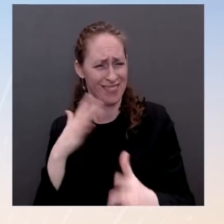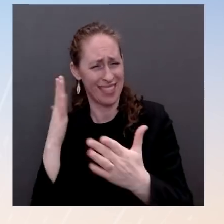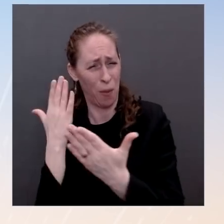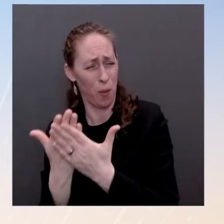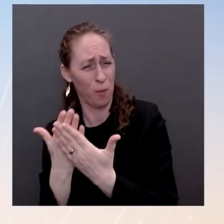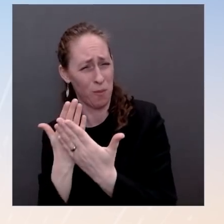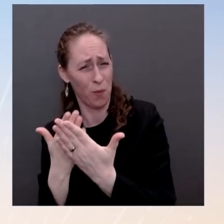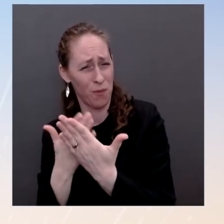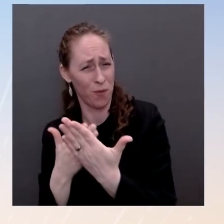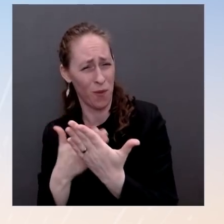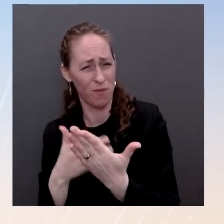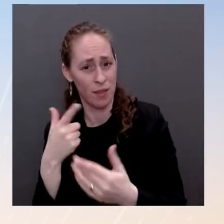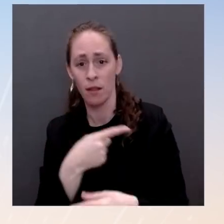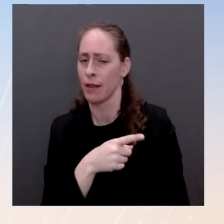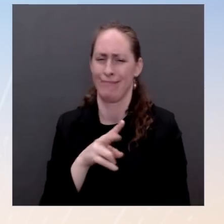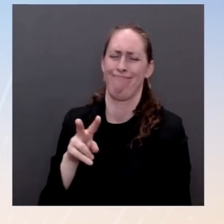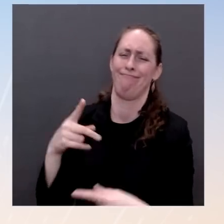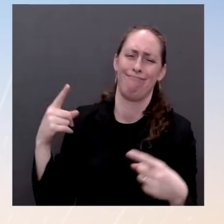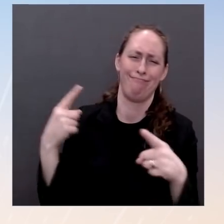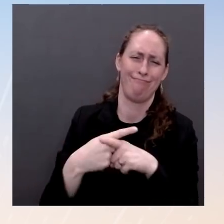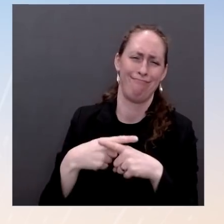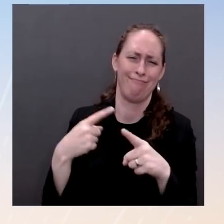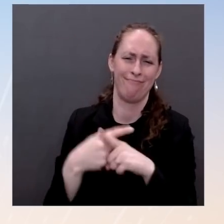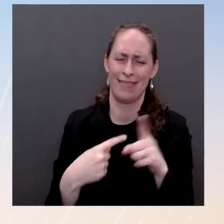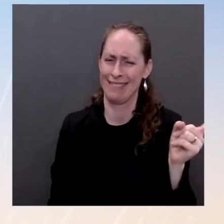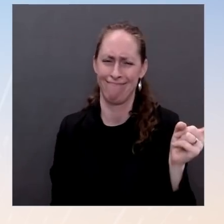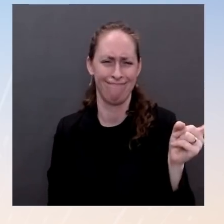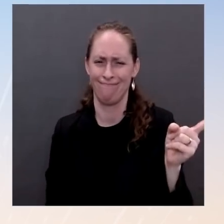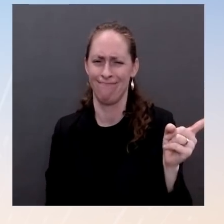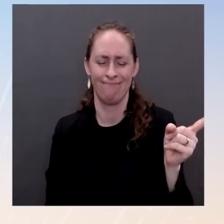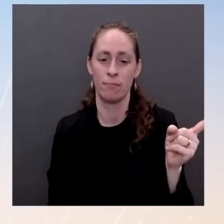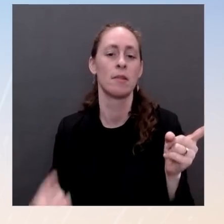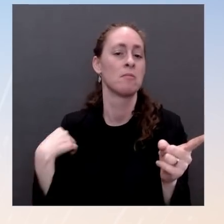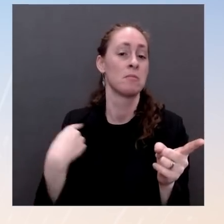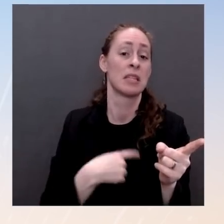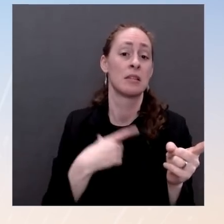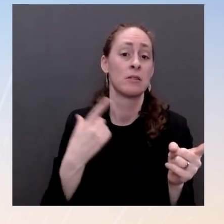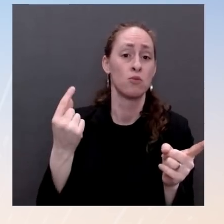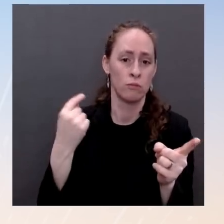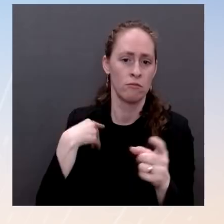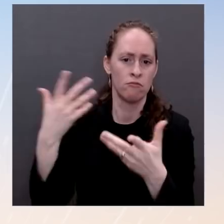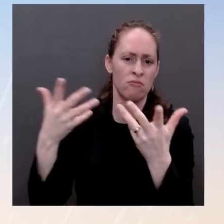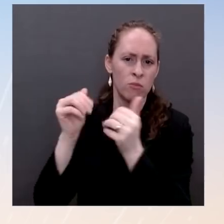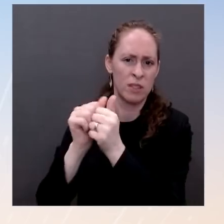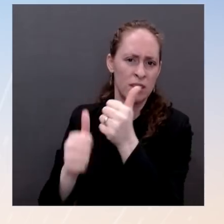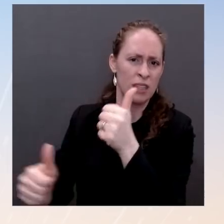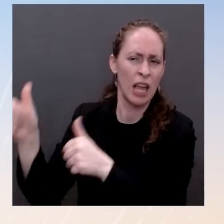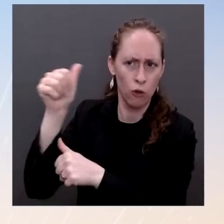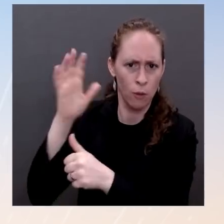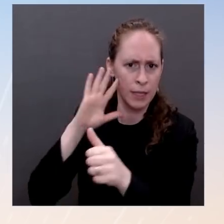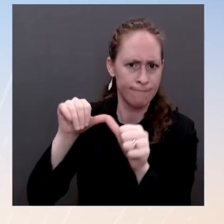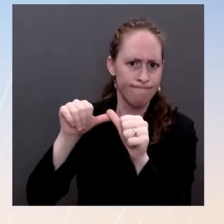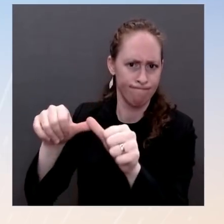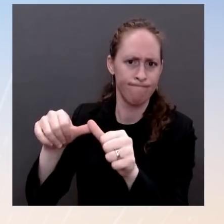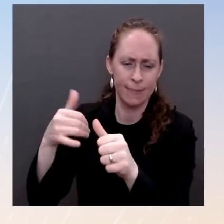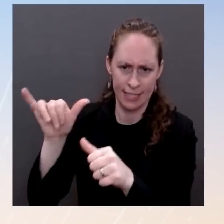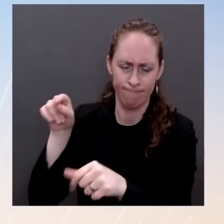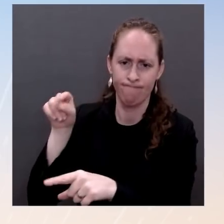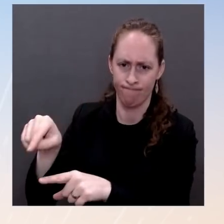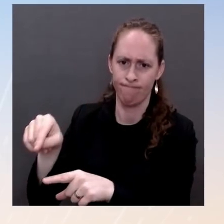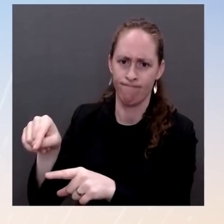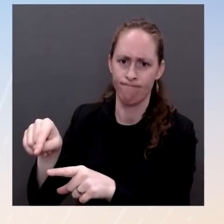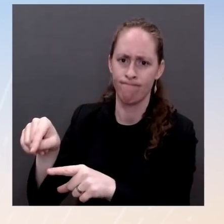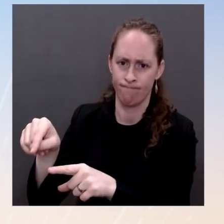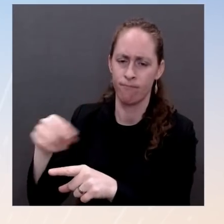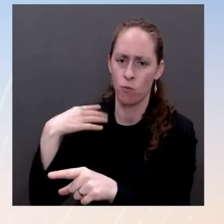path forward and look forward to the Banking Committee eventually holding a vote to commit these to confirm these five nominees. Go ahead. Is there any entertaining of